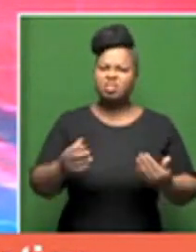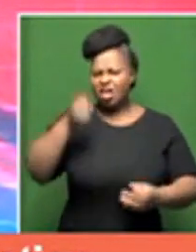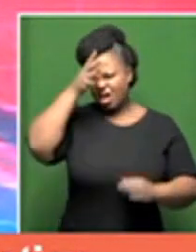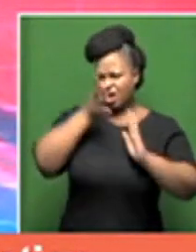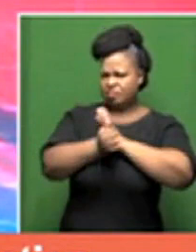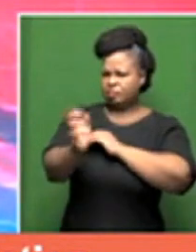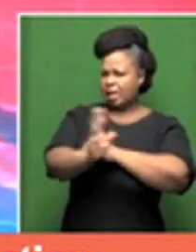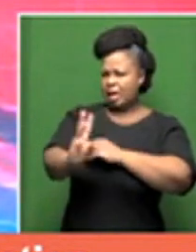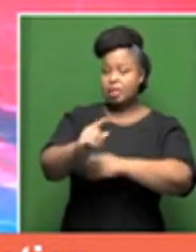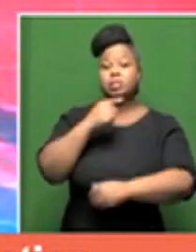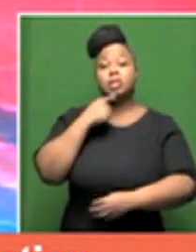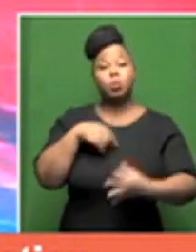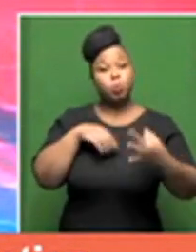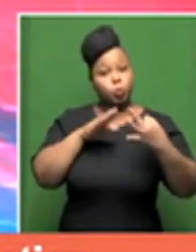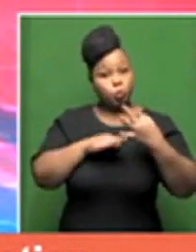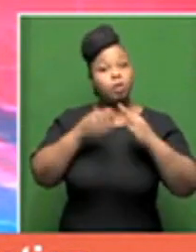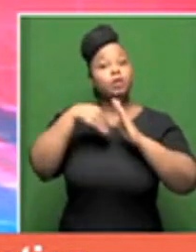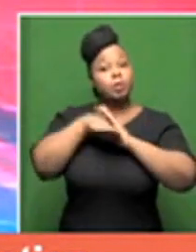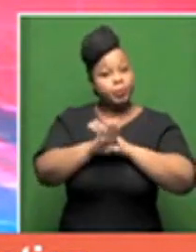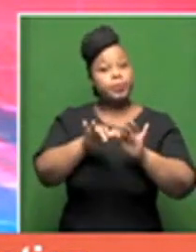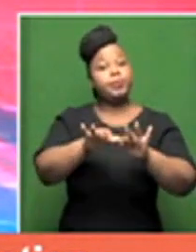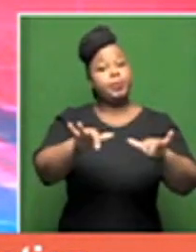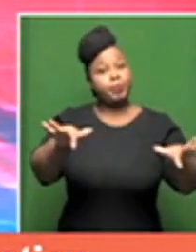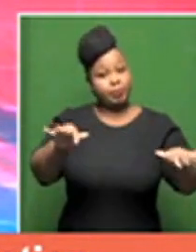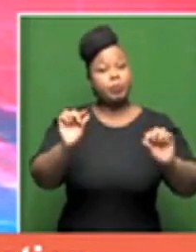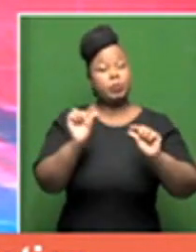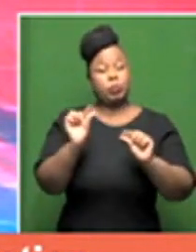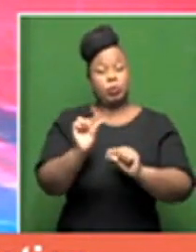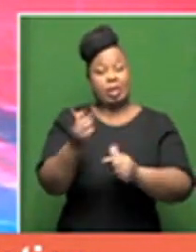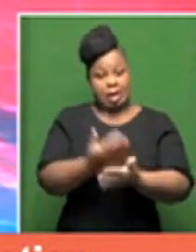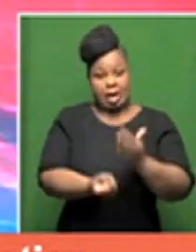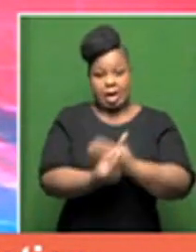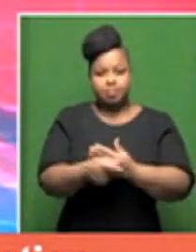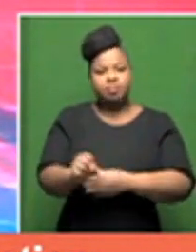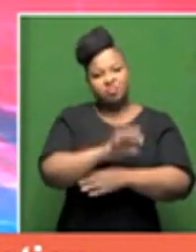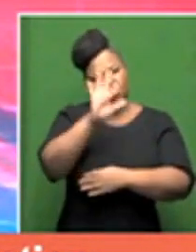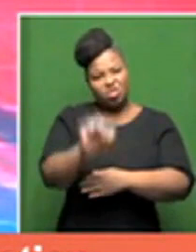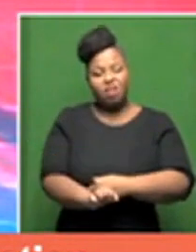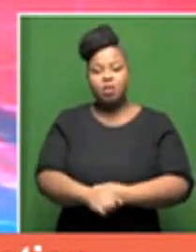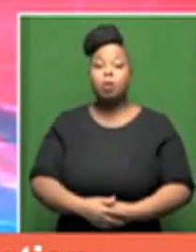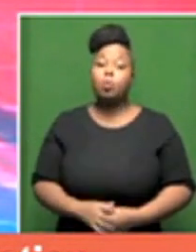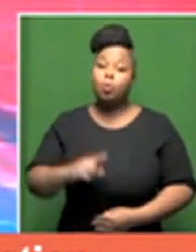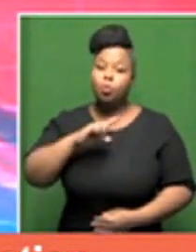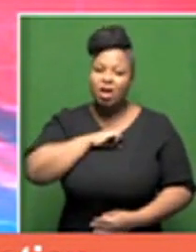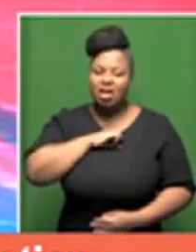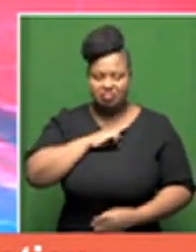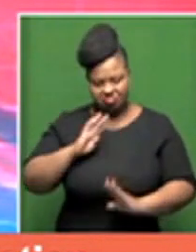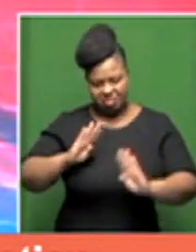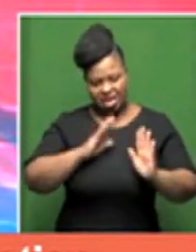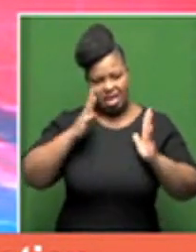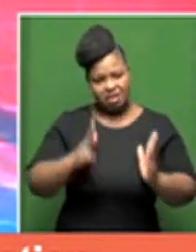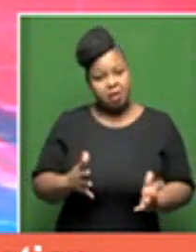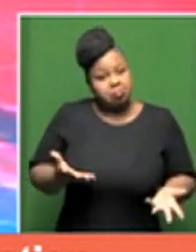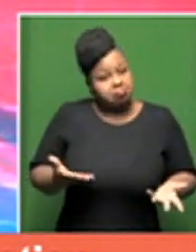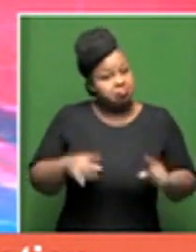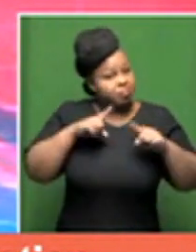have warned that the third wave of COVID-19 infections is looming in South Africa, and human behavior is what will